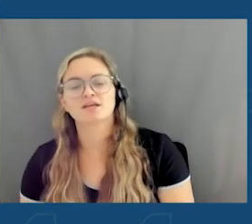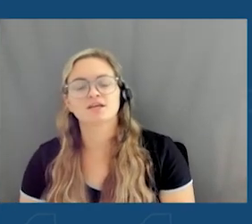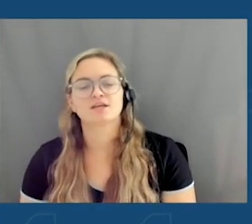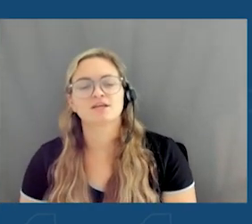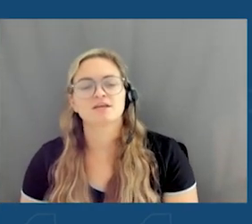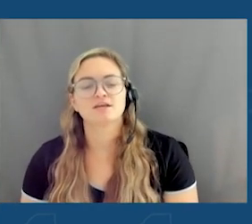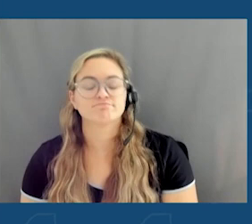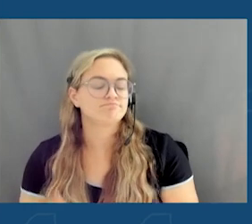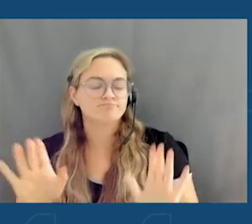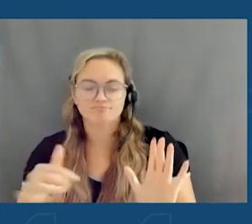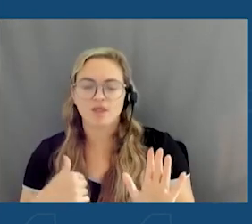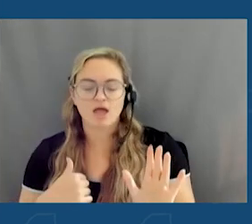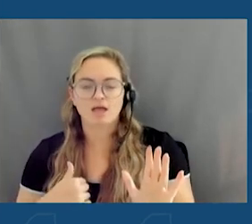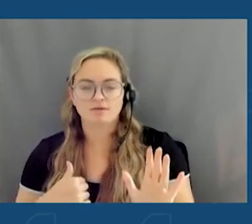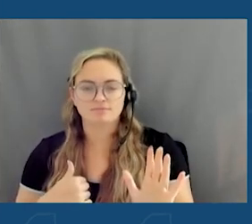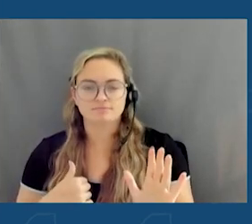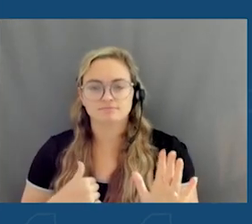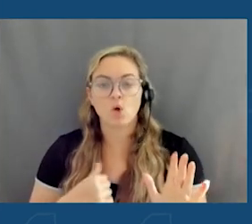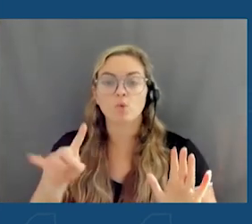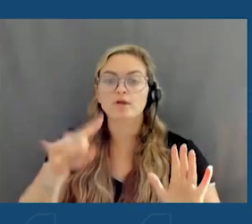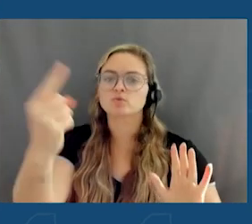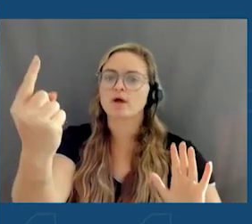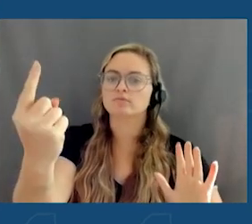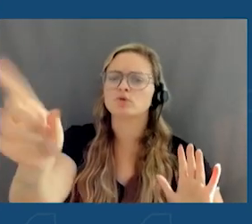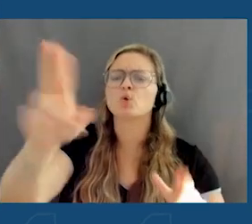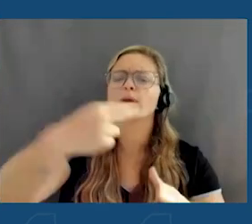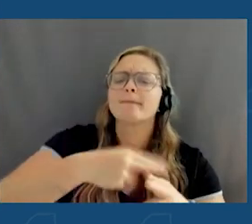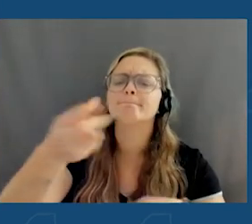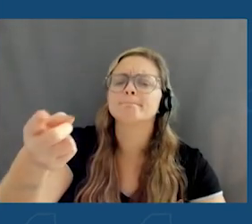I was so, okay, there's one. What's your name?